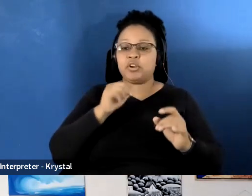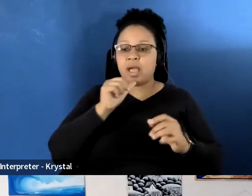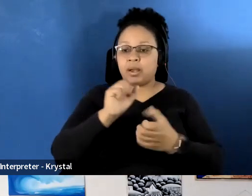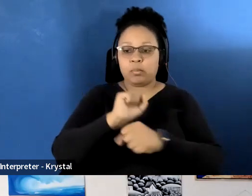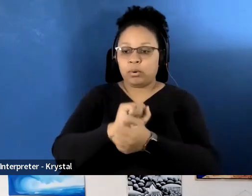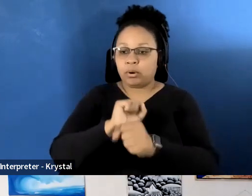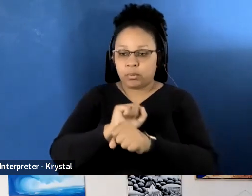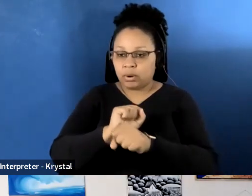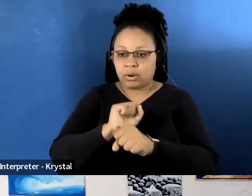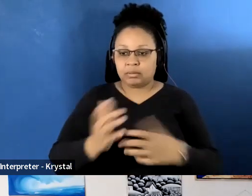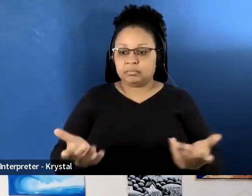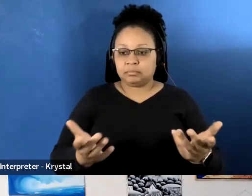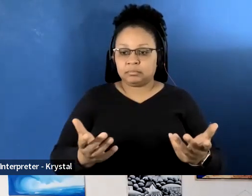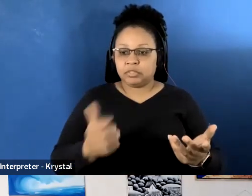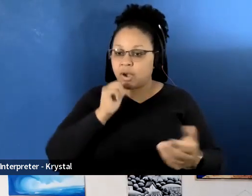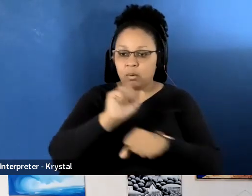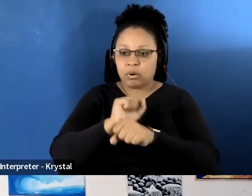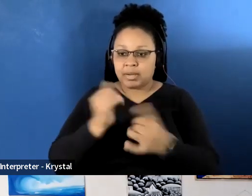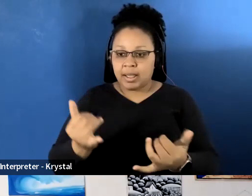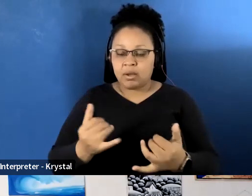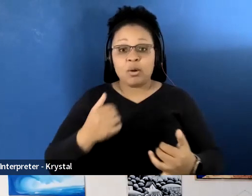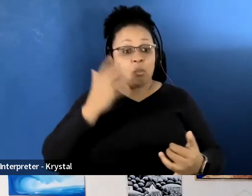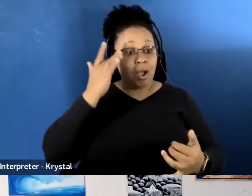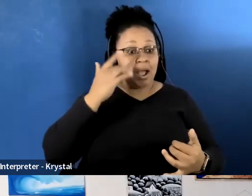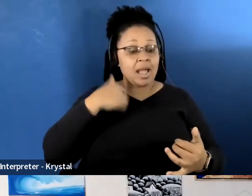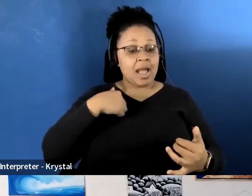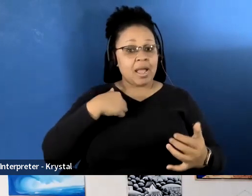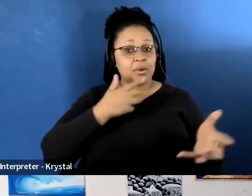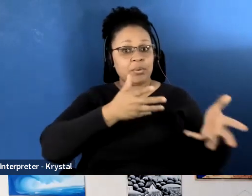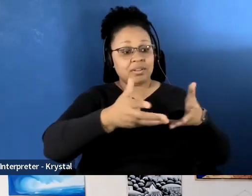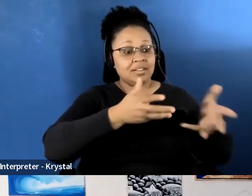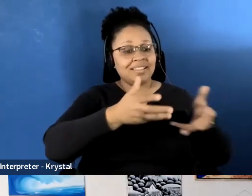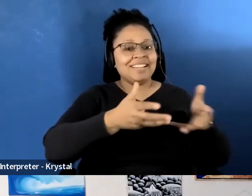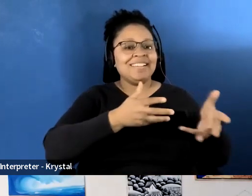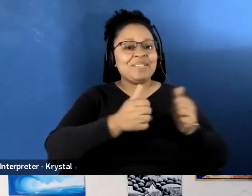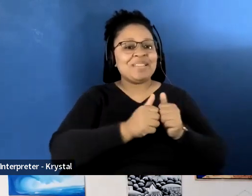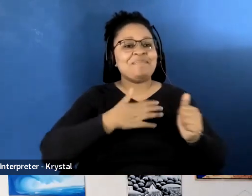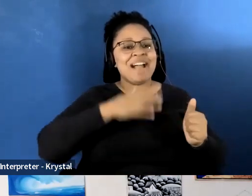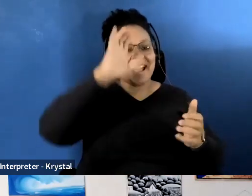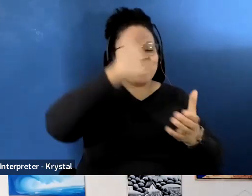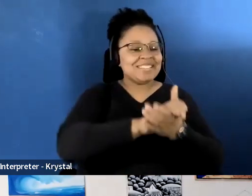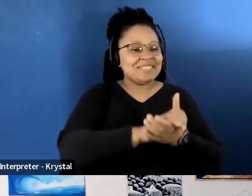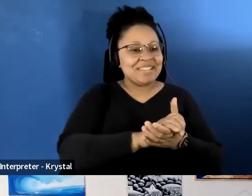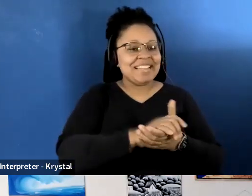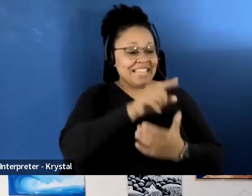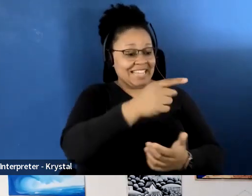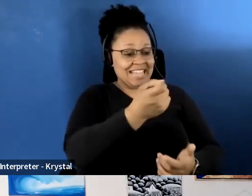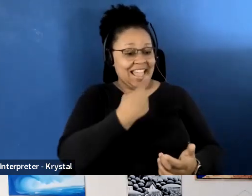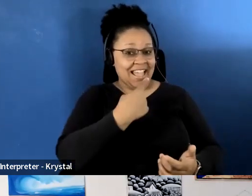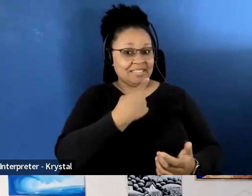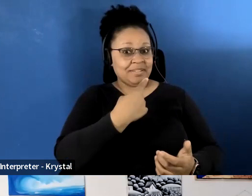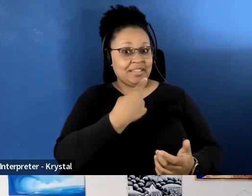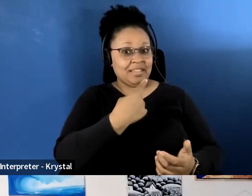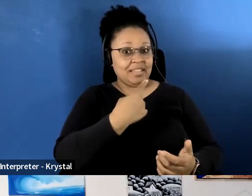because I would treat him like an information referral. He'd ask me a question and I